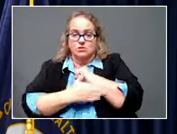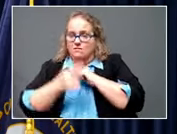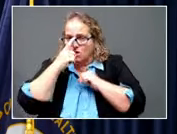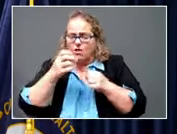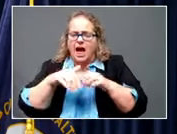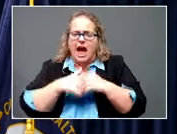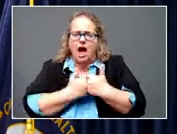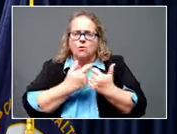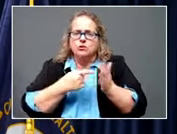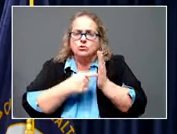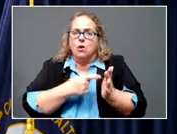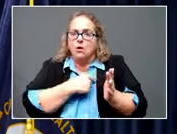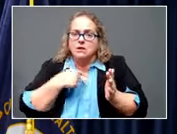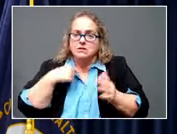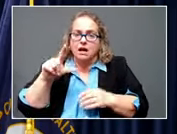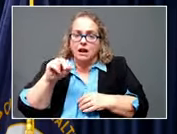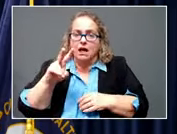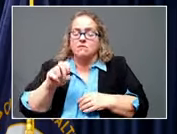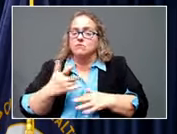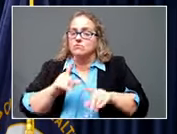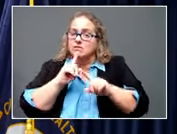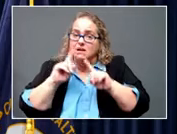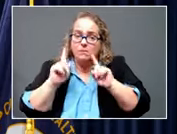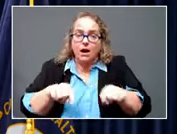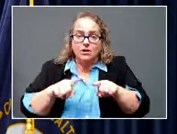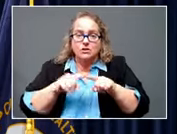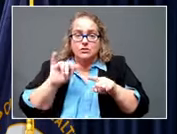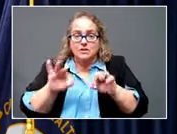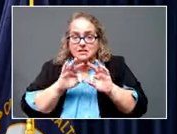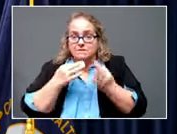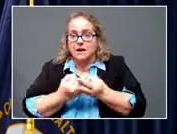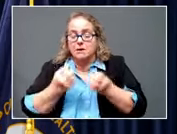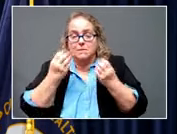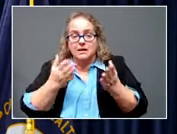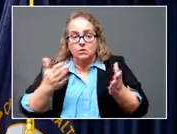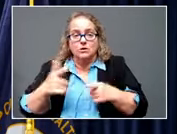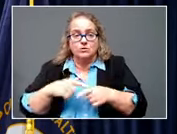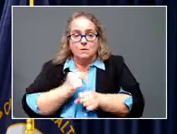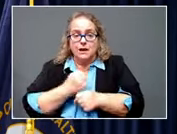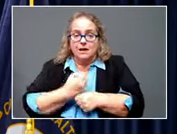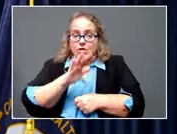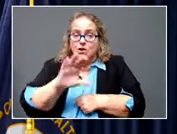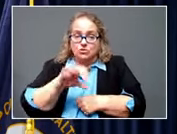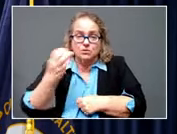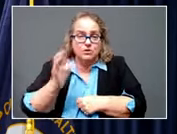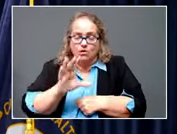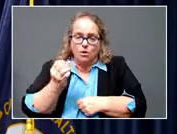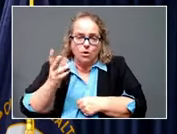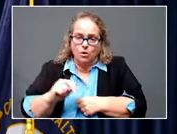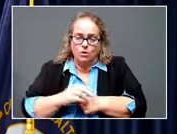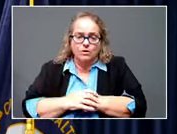love, responded to these families, in many ways made their Christmas their own. And we got some